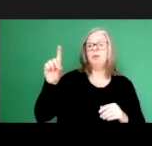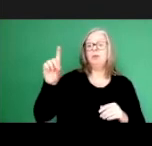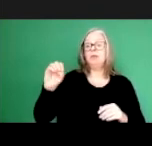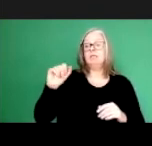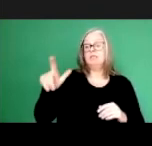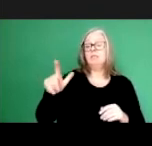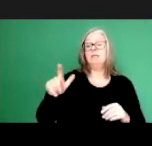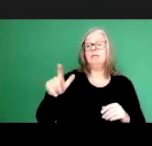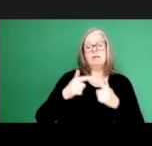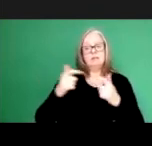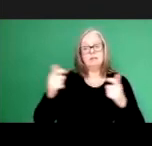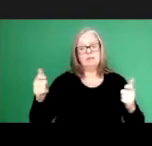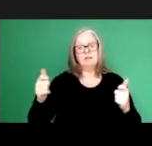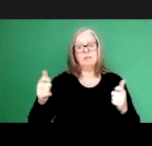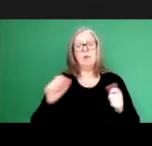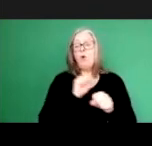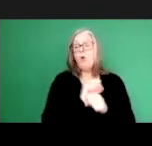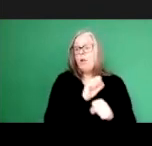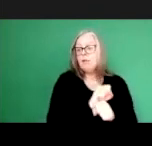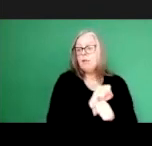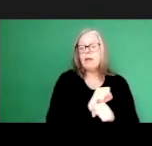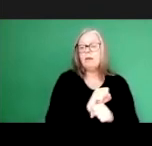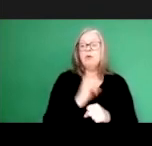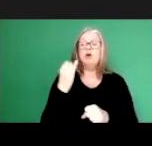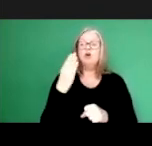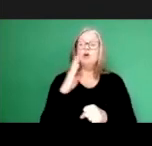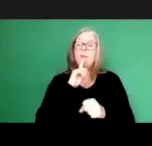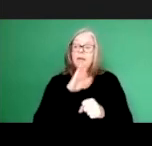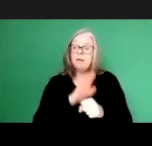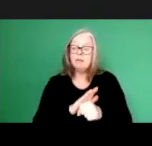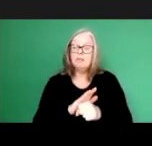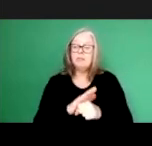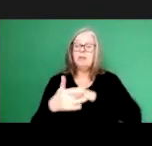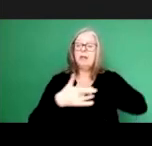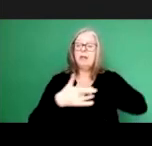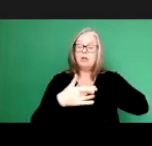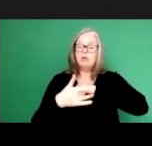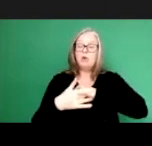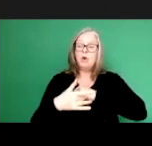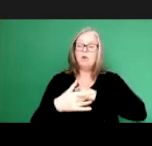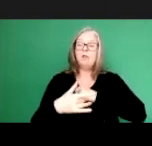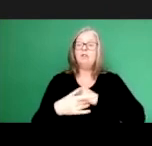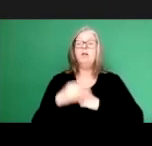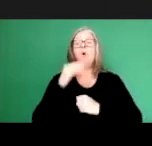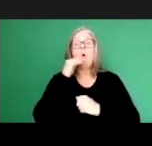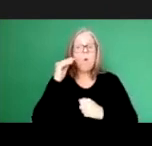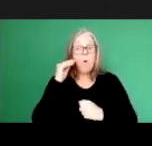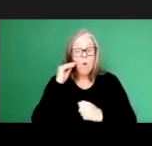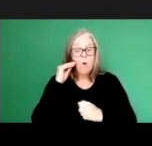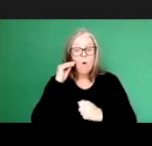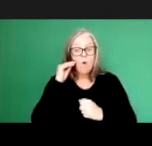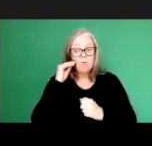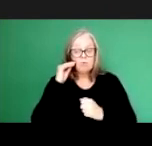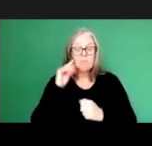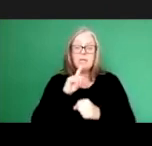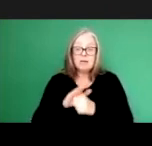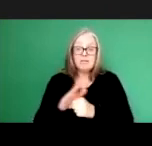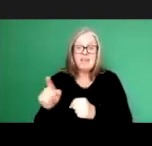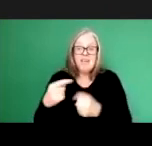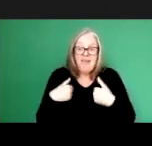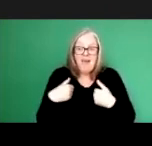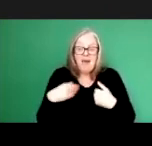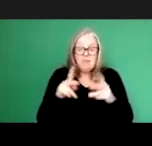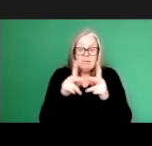labor, uh, uh, jobs guarantee technology, including the homes guarantee and dismantling of fossil fuel